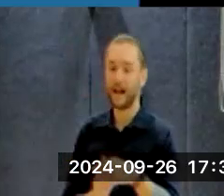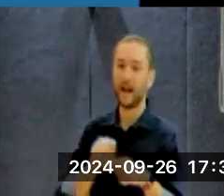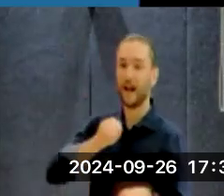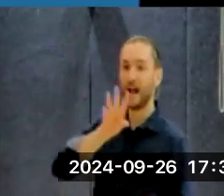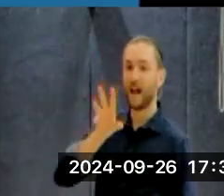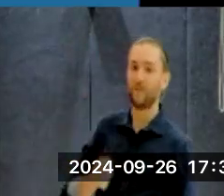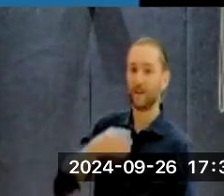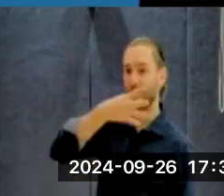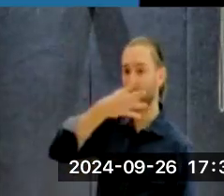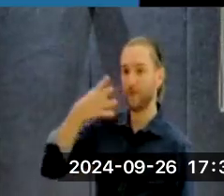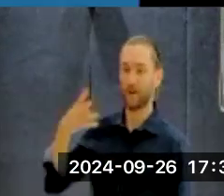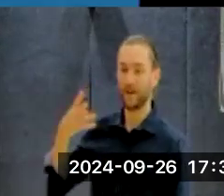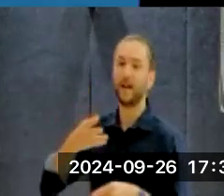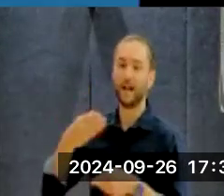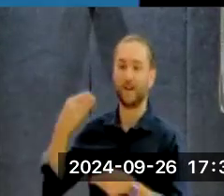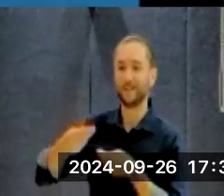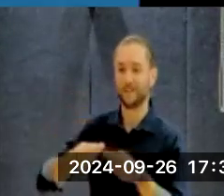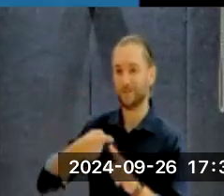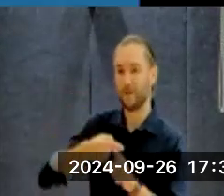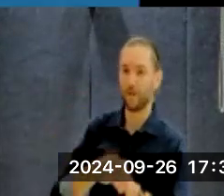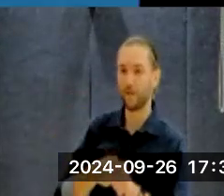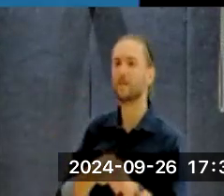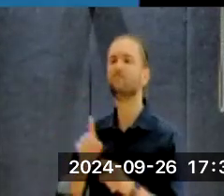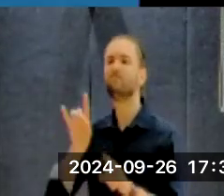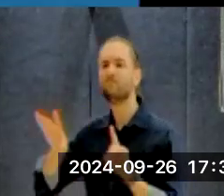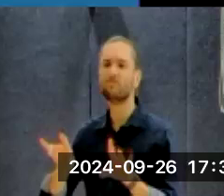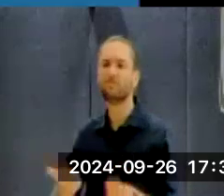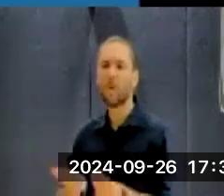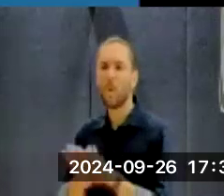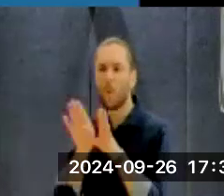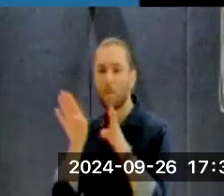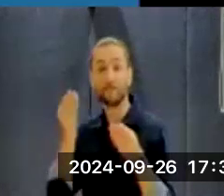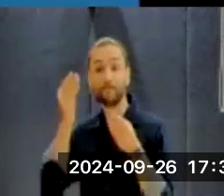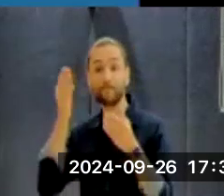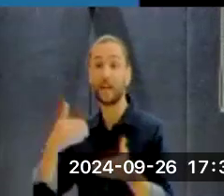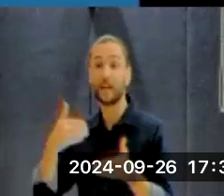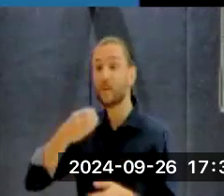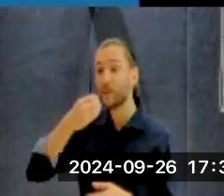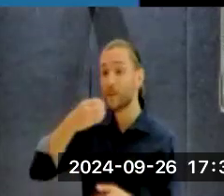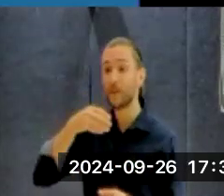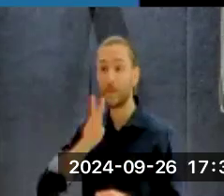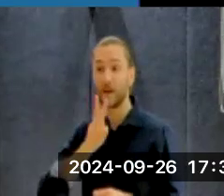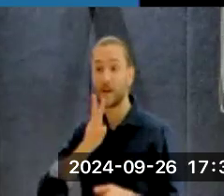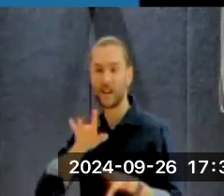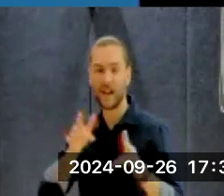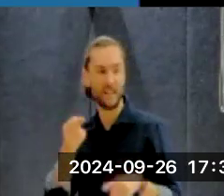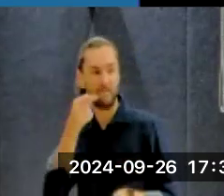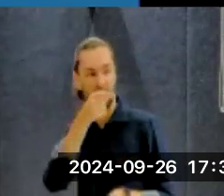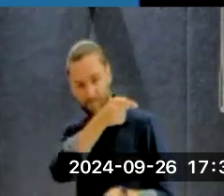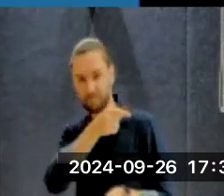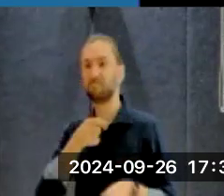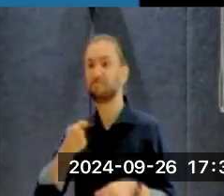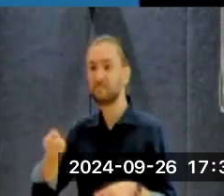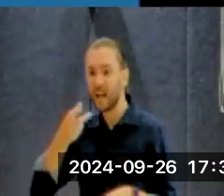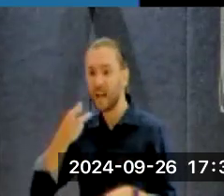I'm a little light housekeeping. I like to just point out that there's some light refreshments. We have some waters in the back and some snacks, so please,